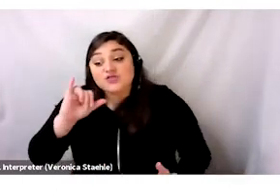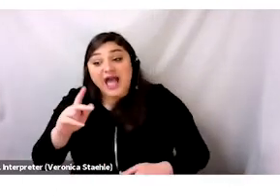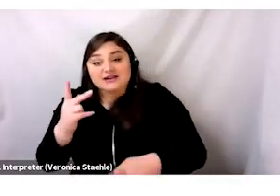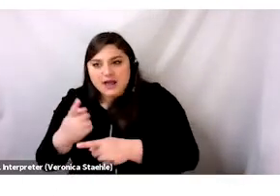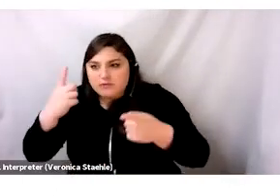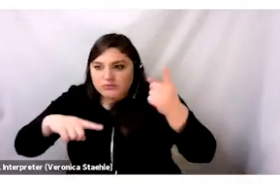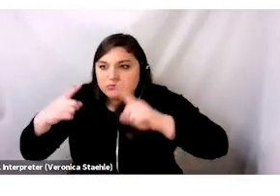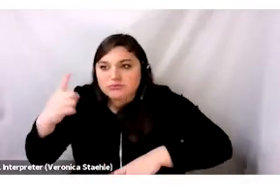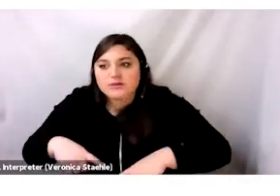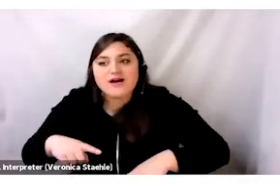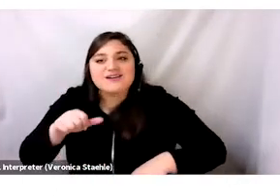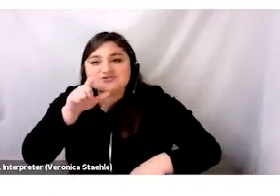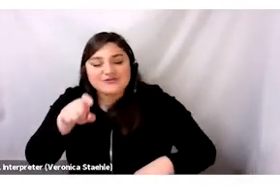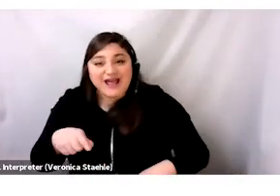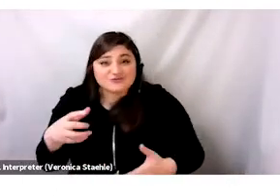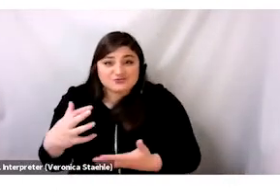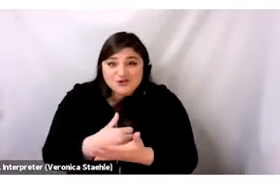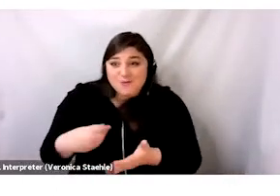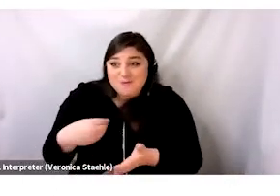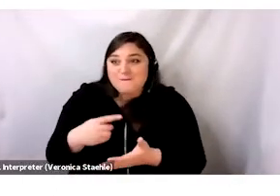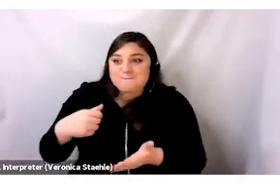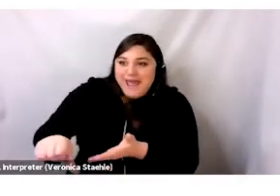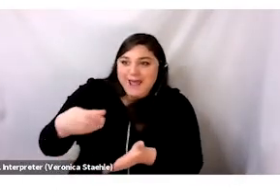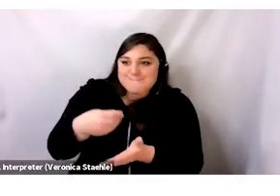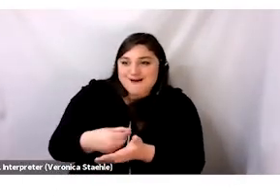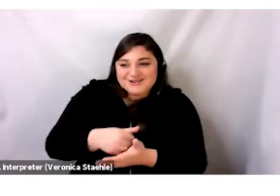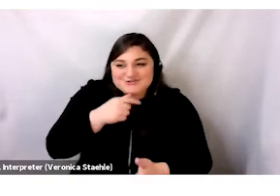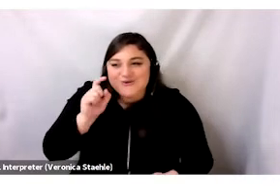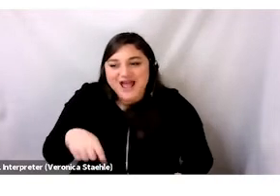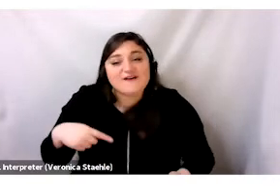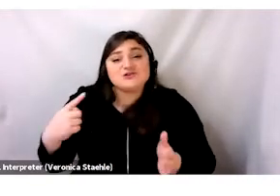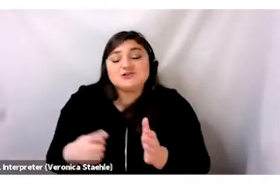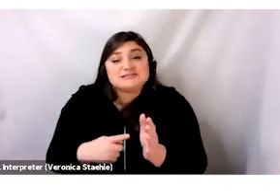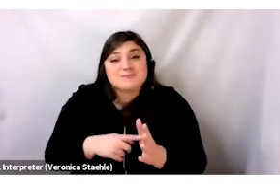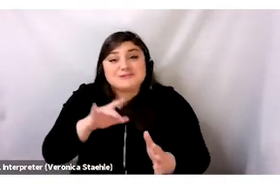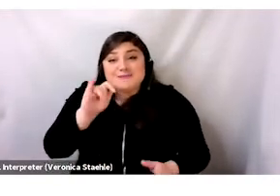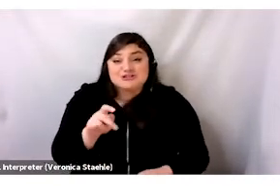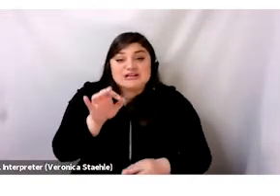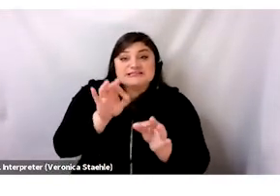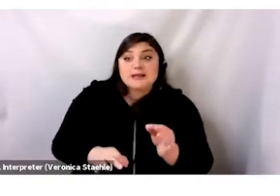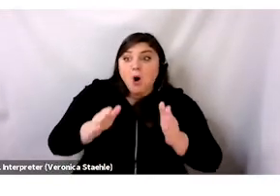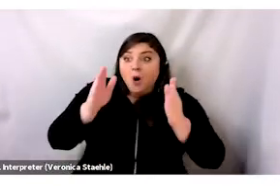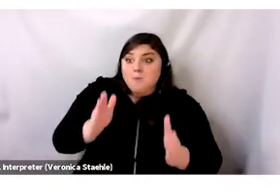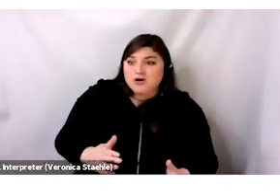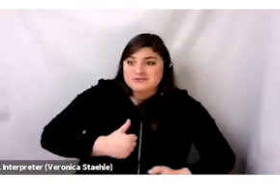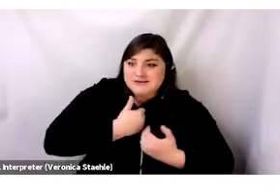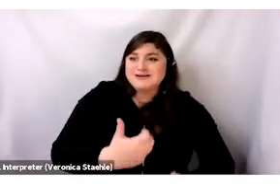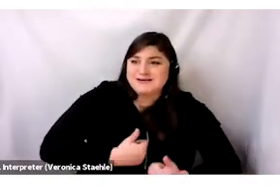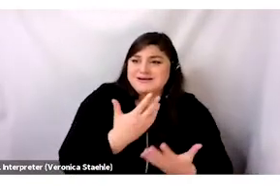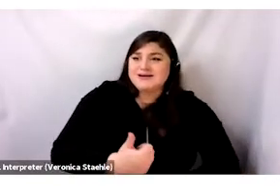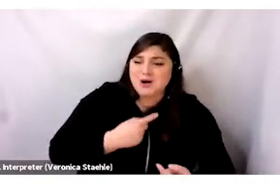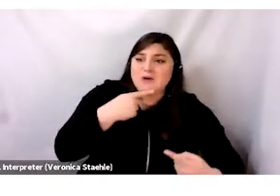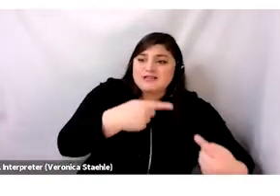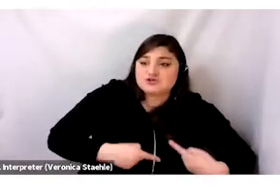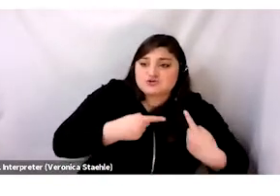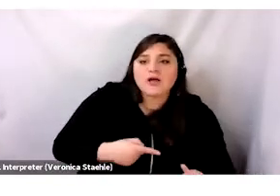offerings could be deep listening or preparing some home cooked meals for someone you know is really struggling,